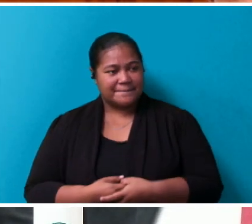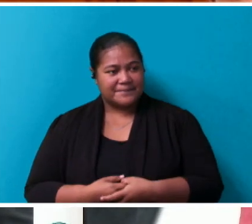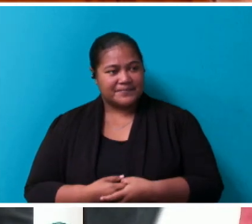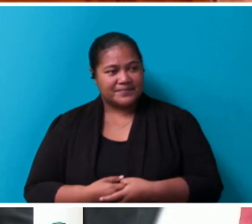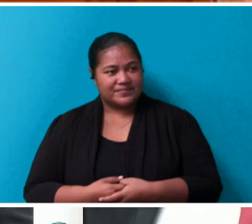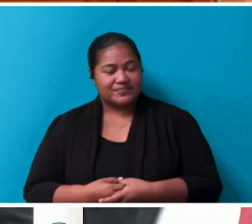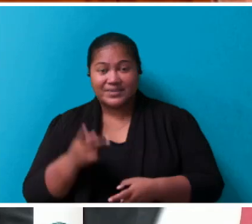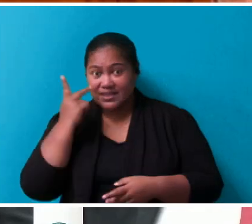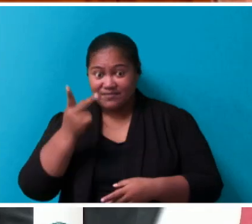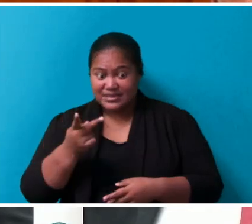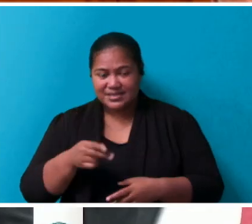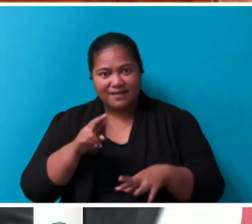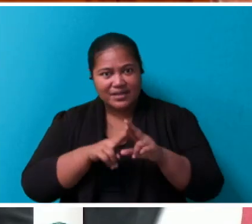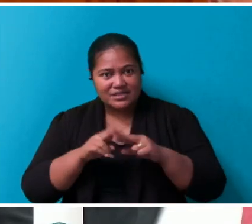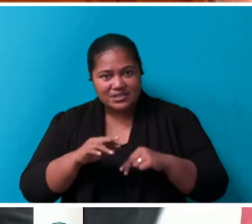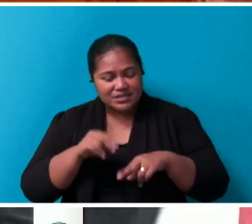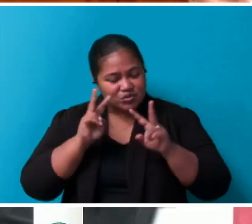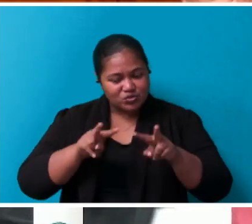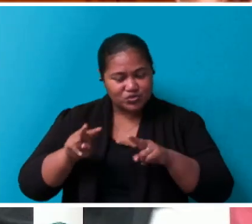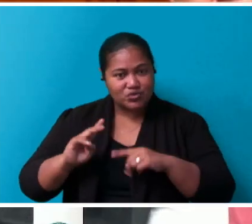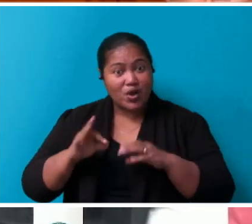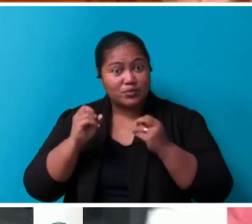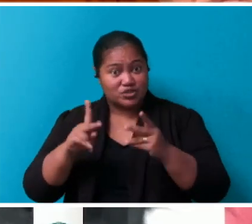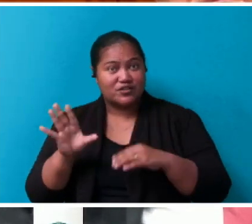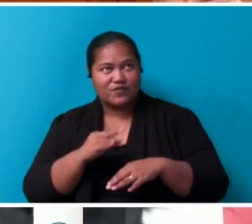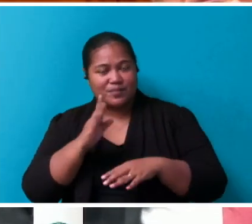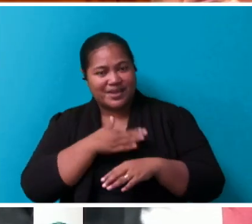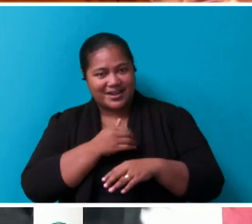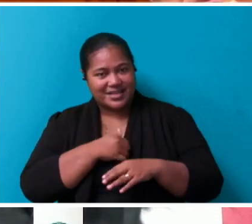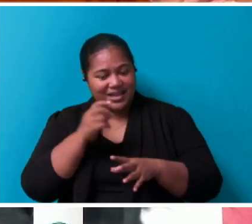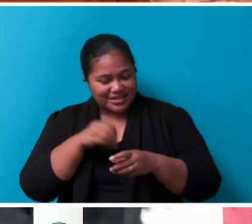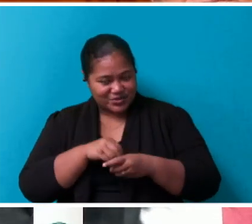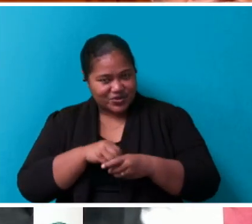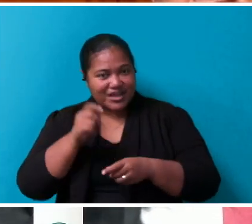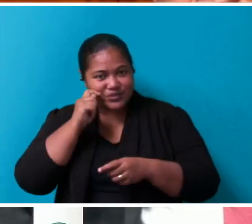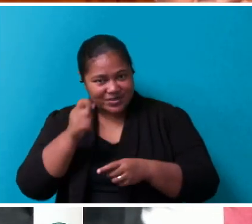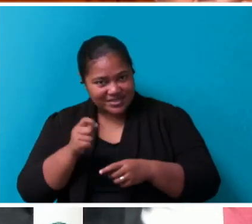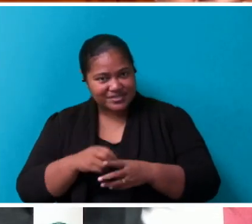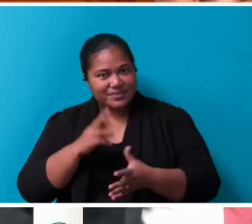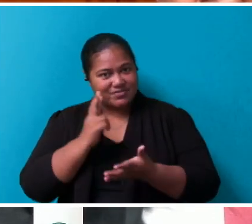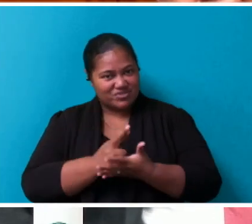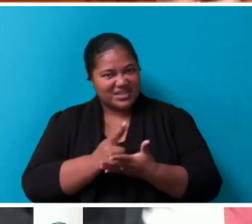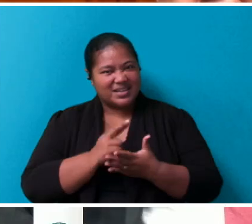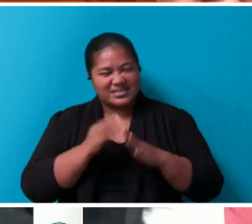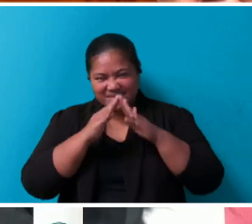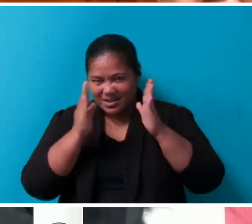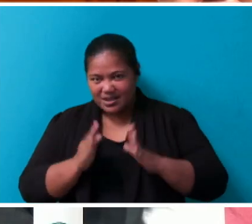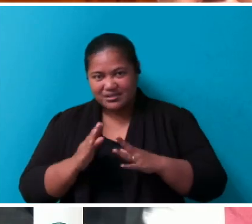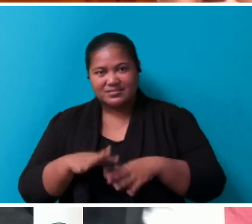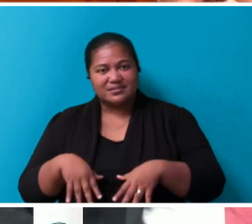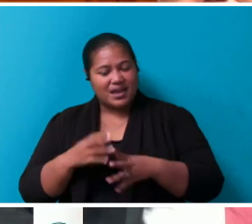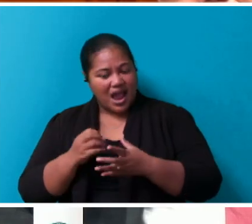visited from Fiji to explore opportunities from Canada, including tourism, real estate, education, outsourcing,